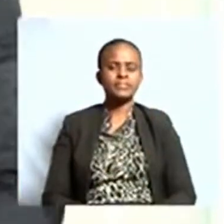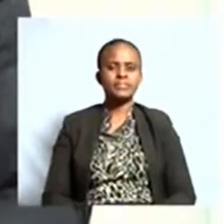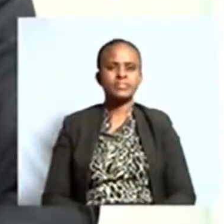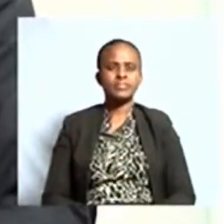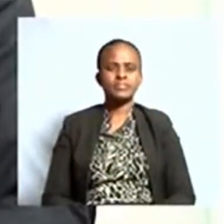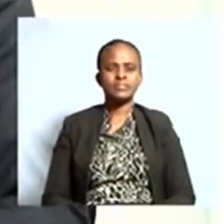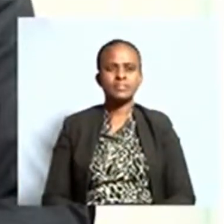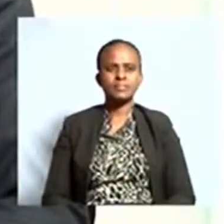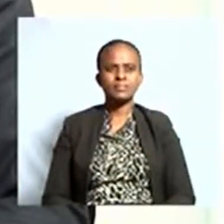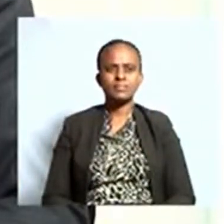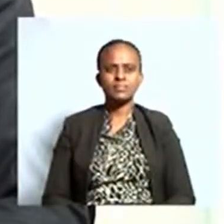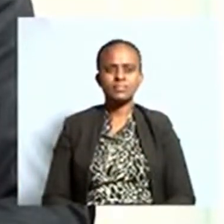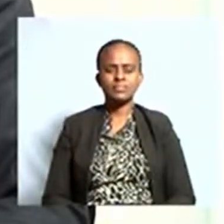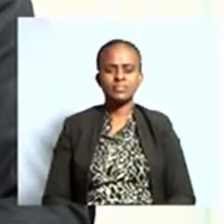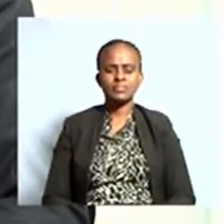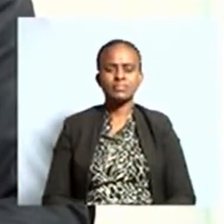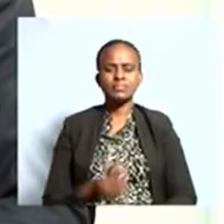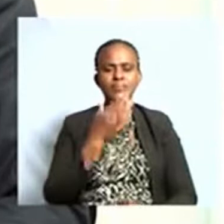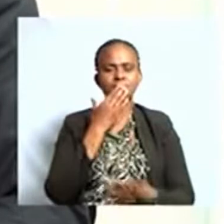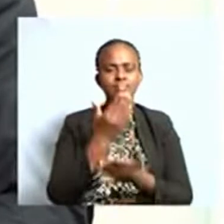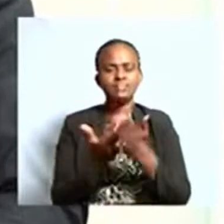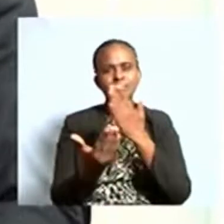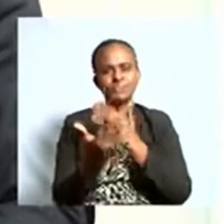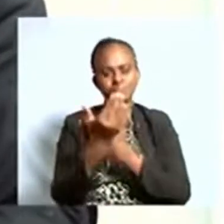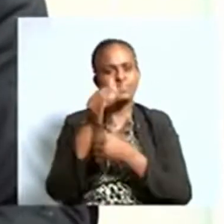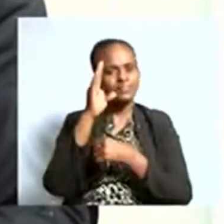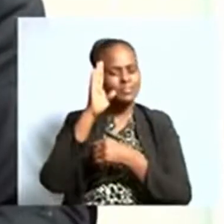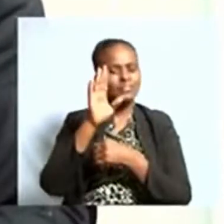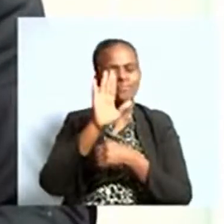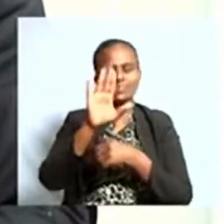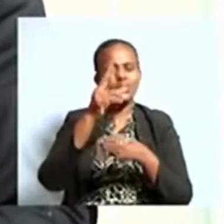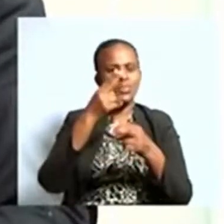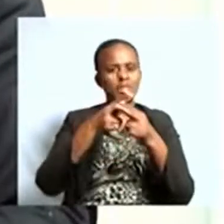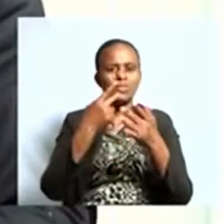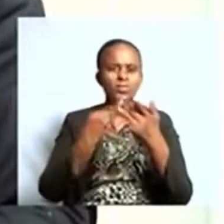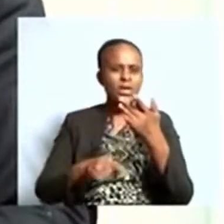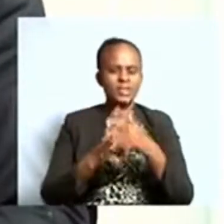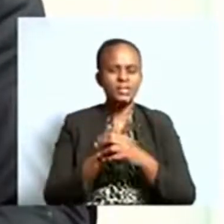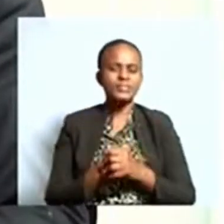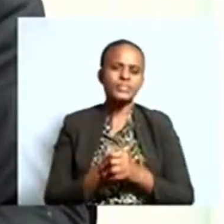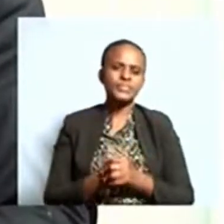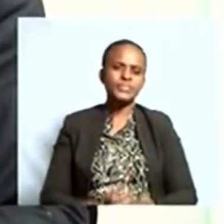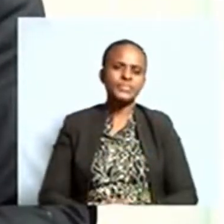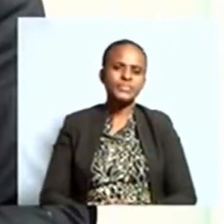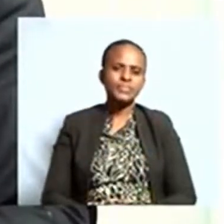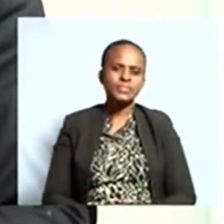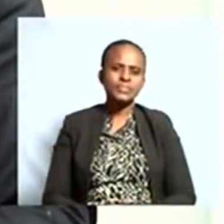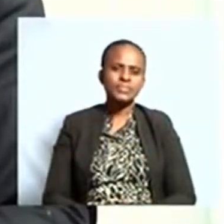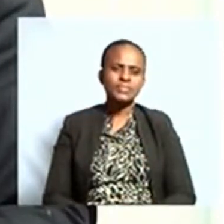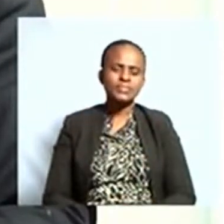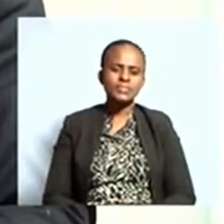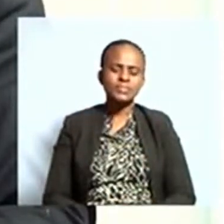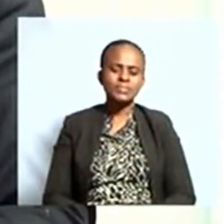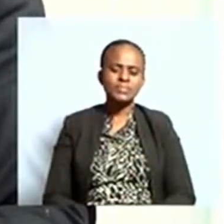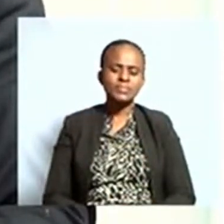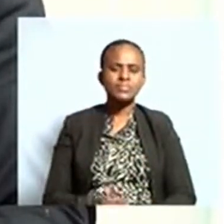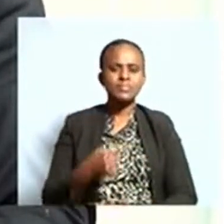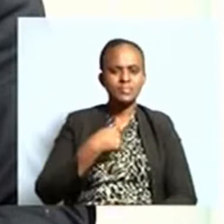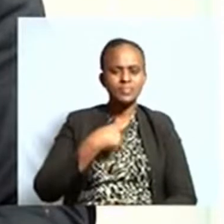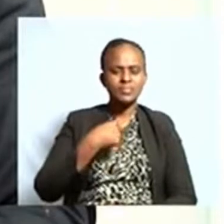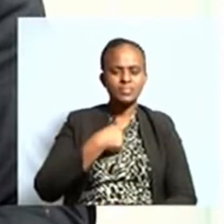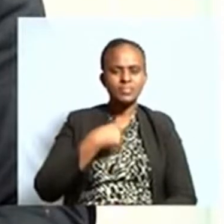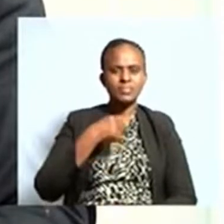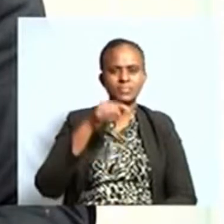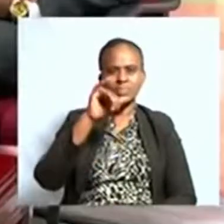Hello, good morning. Hello, good morning. Good morning, sir. What's your name and tell us where you are? This is Jacobo